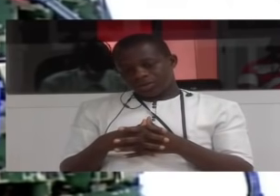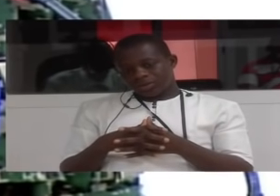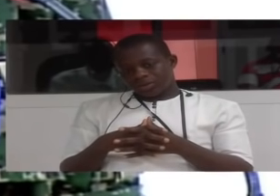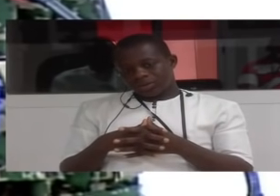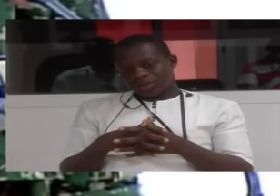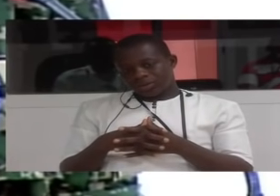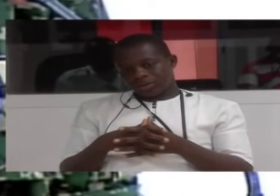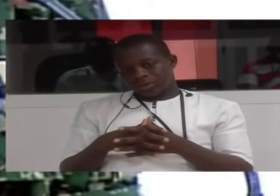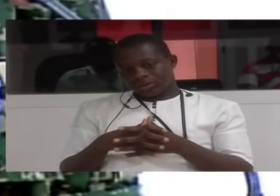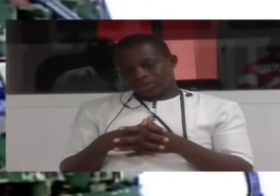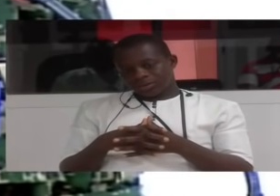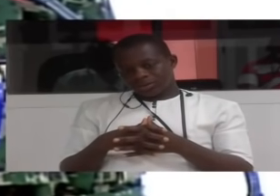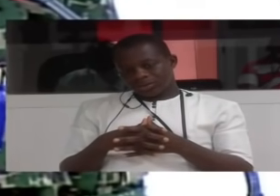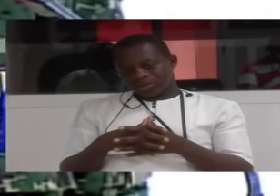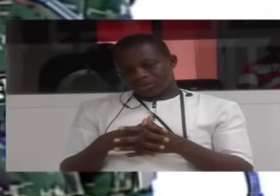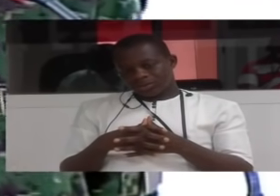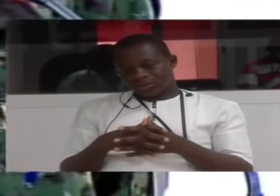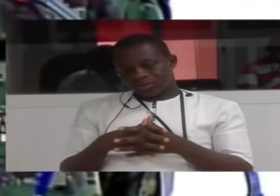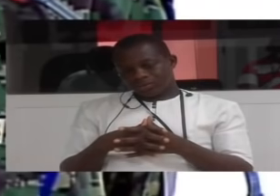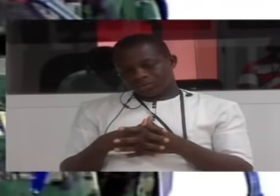yi Ibu Job ak Mahmoud Cisse.